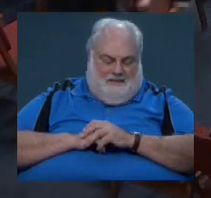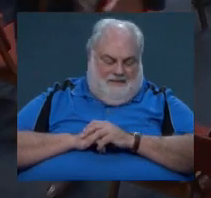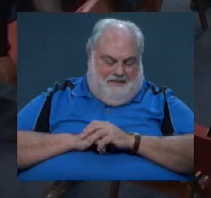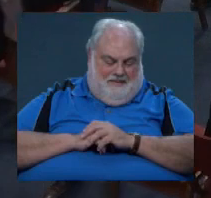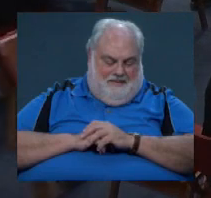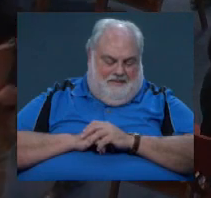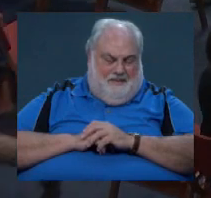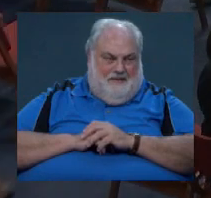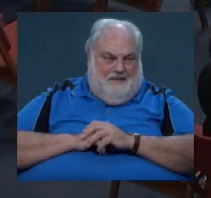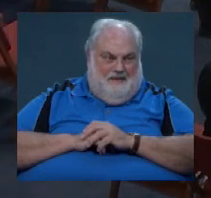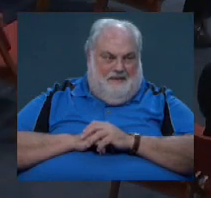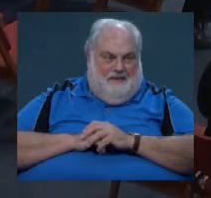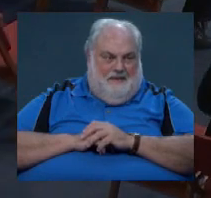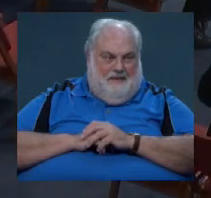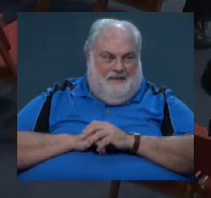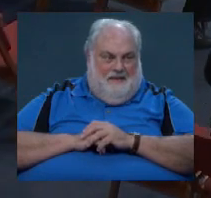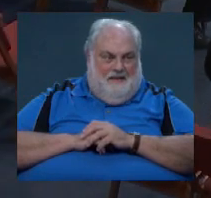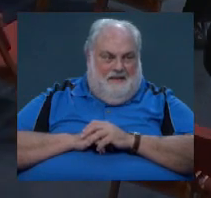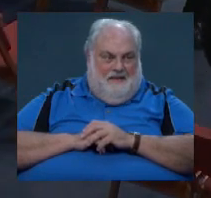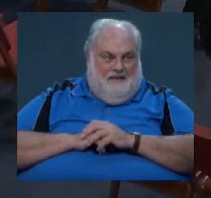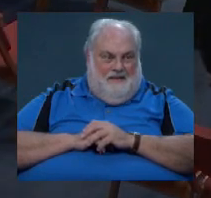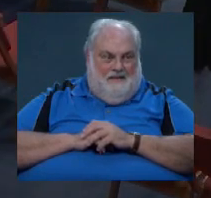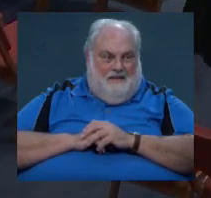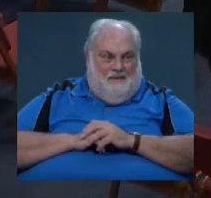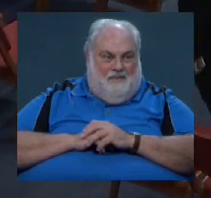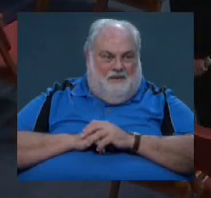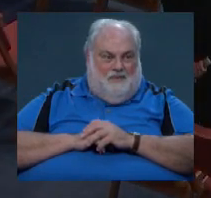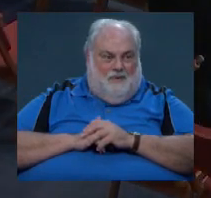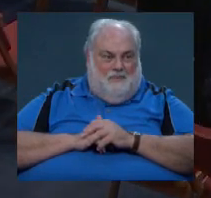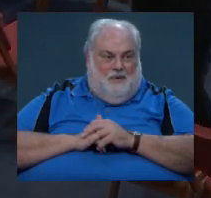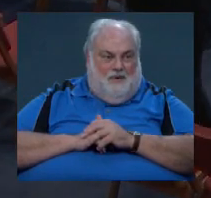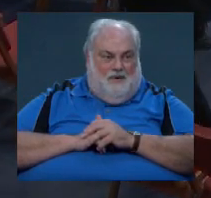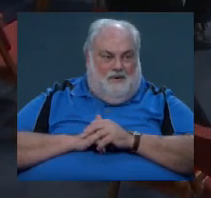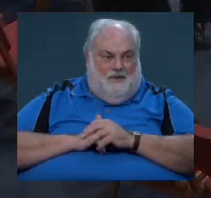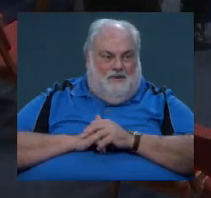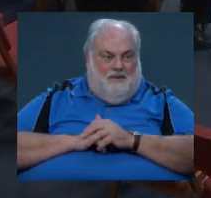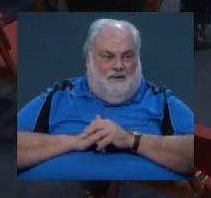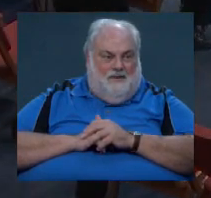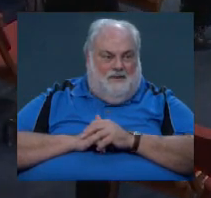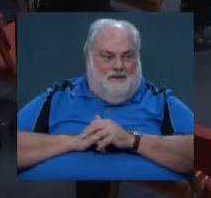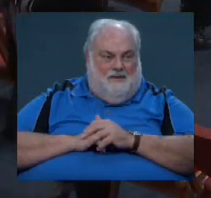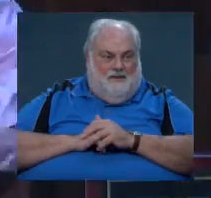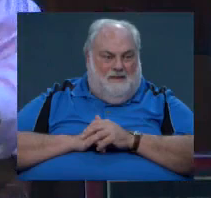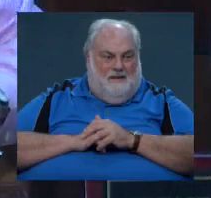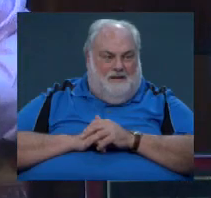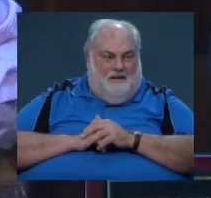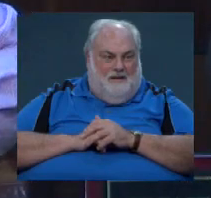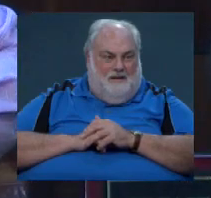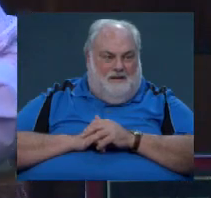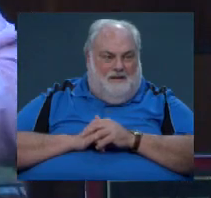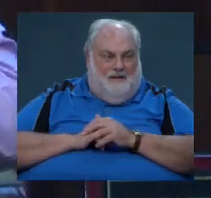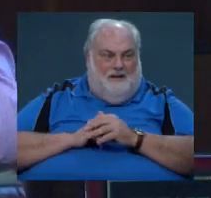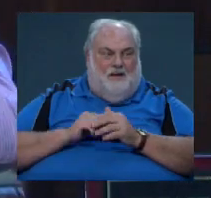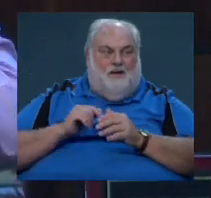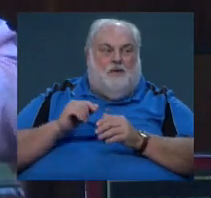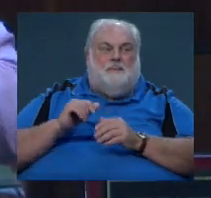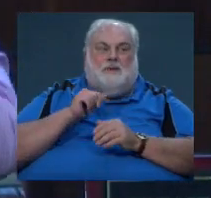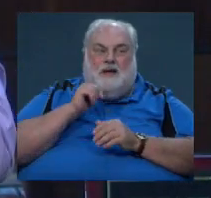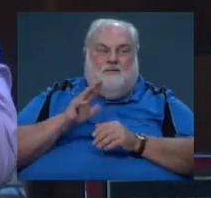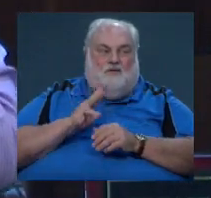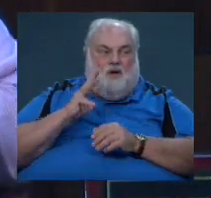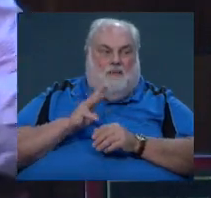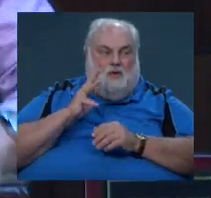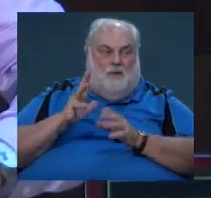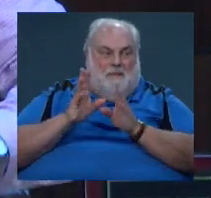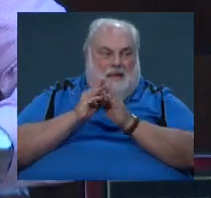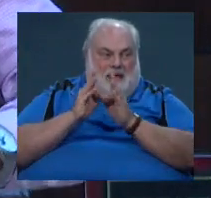That, with exception of one short announcement, that concludes our meeting. There will tentatively be an informal meeting April